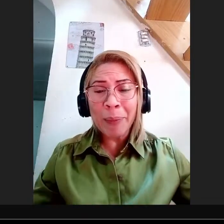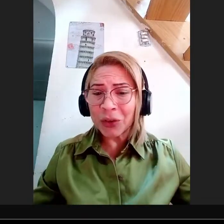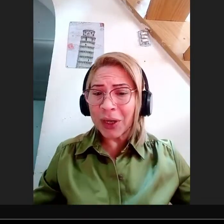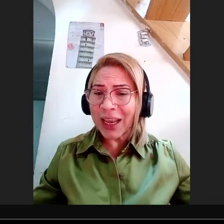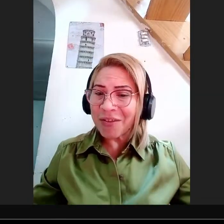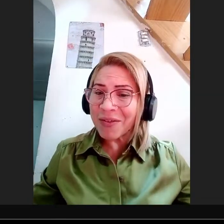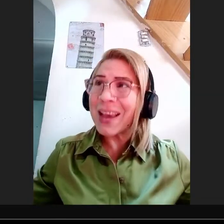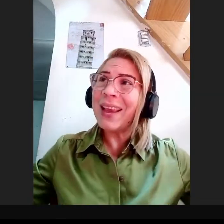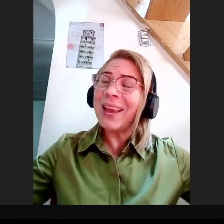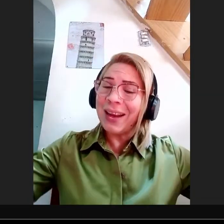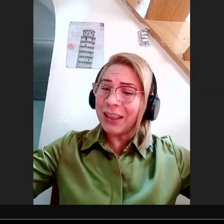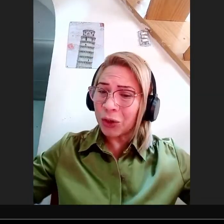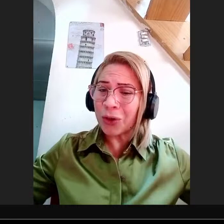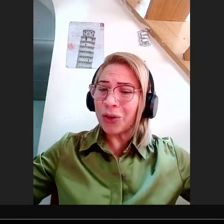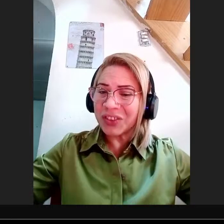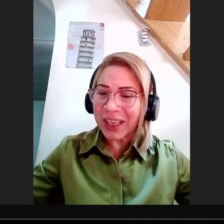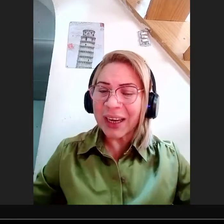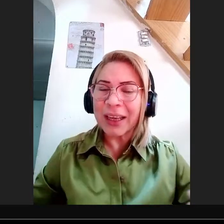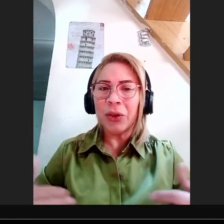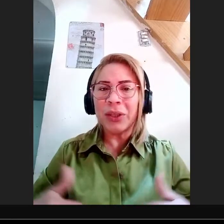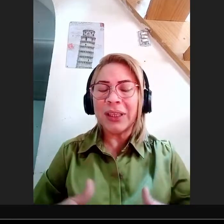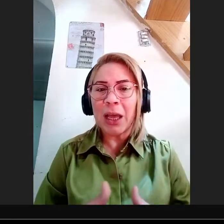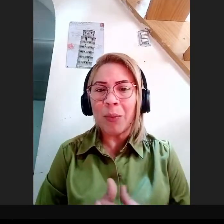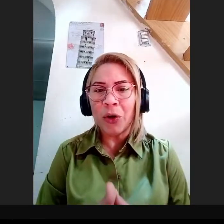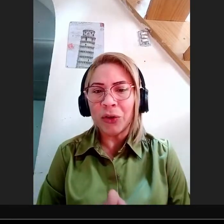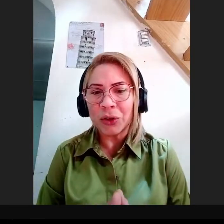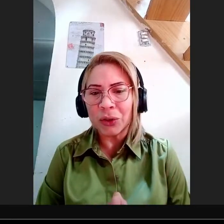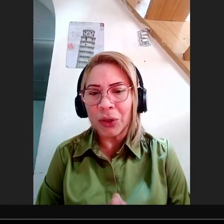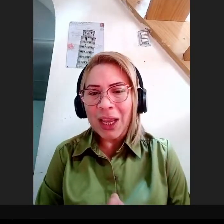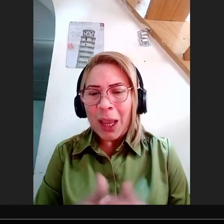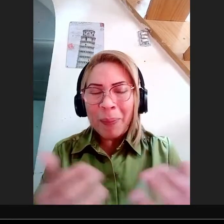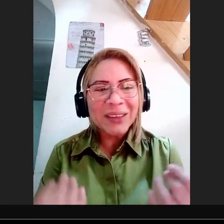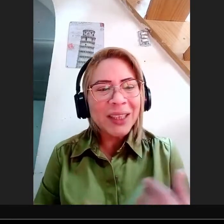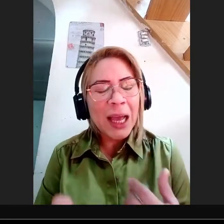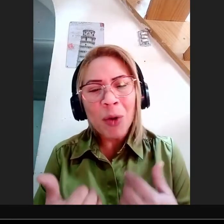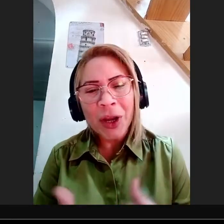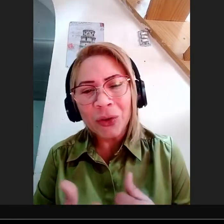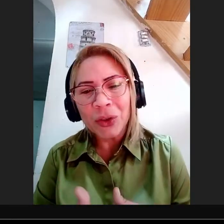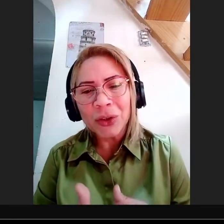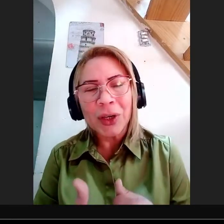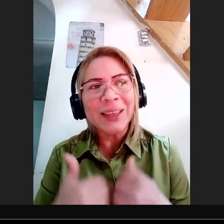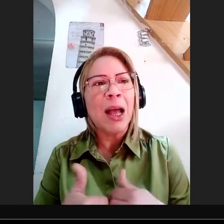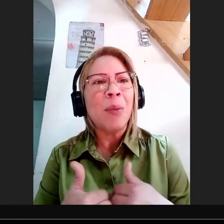far away from the cities, and people living nearby